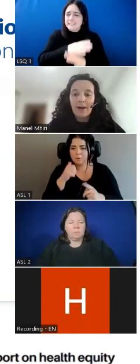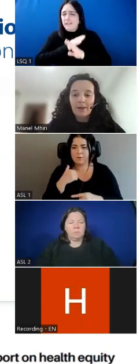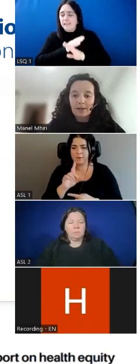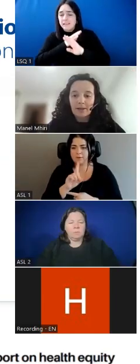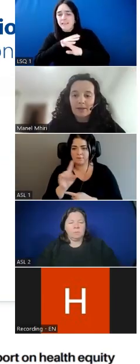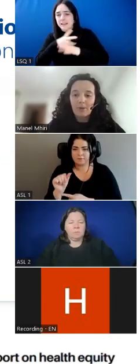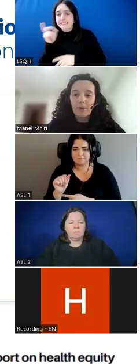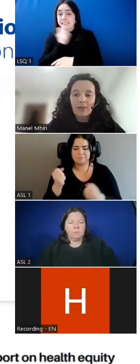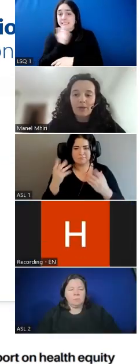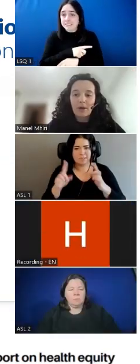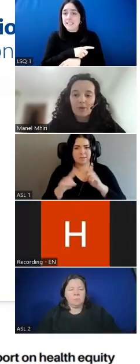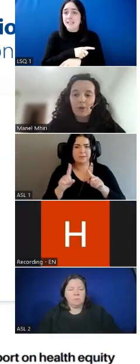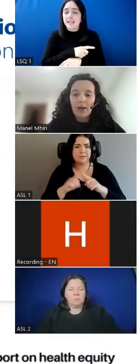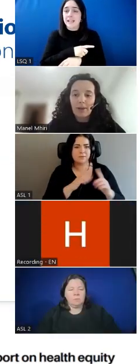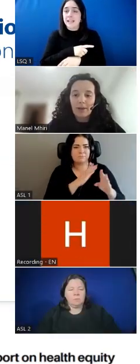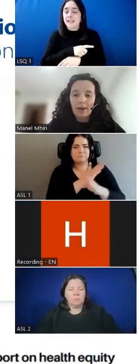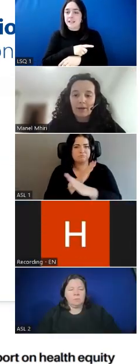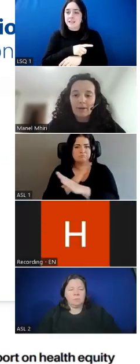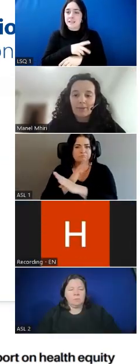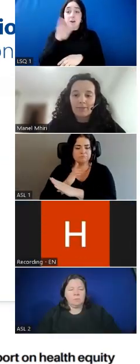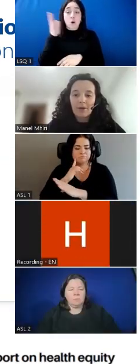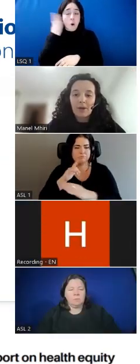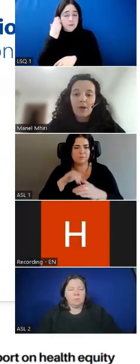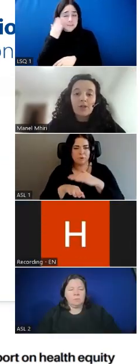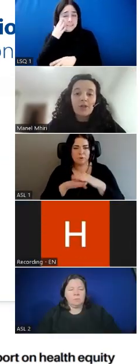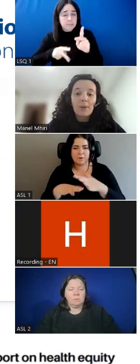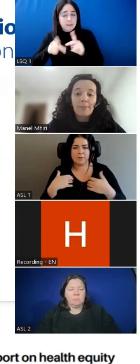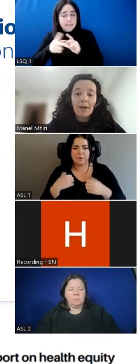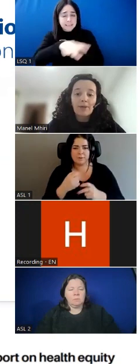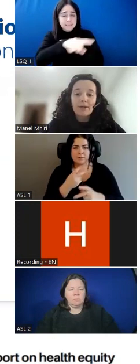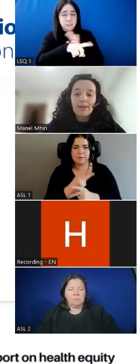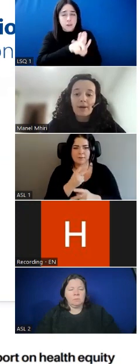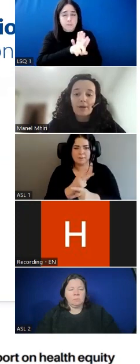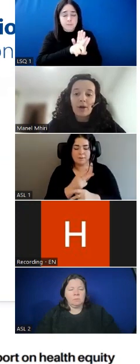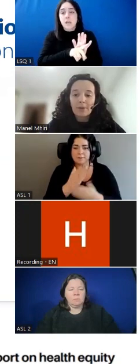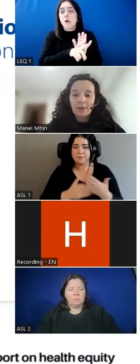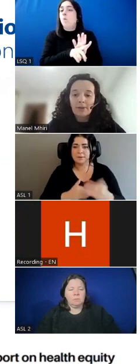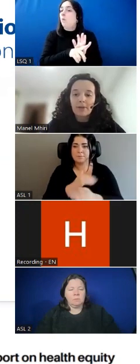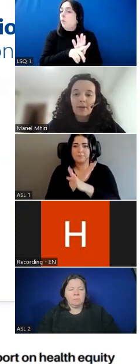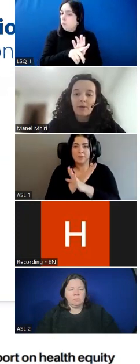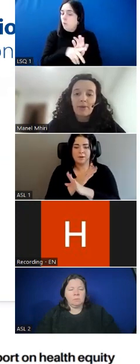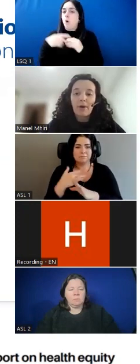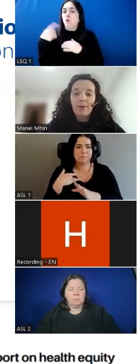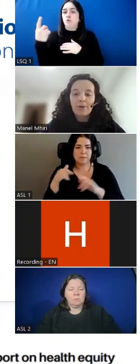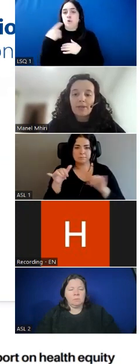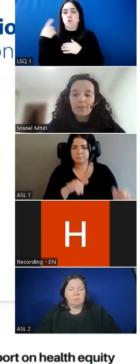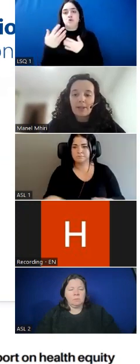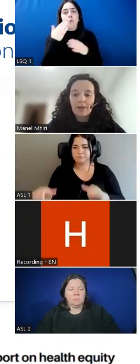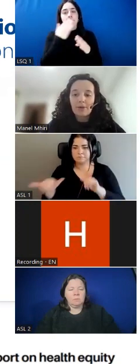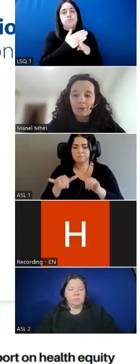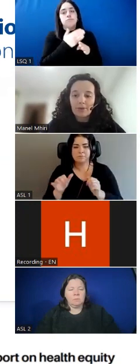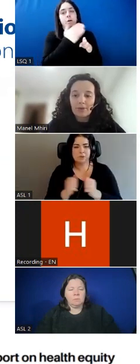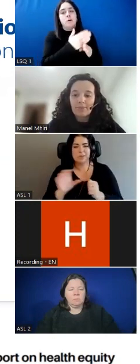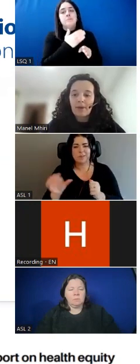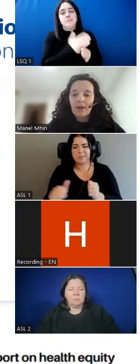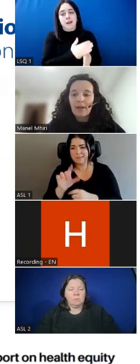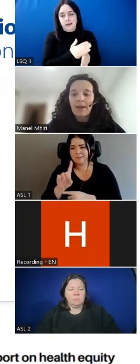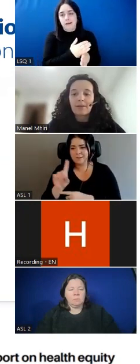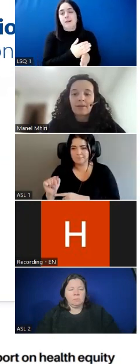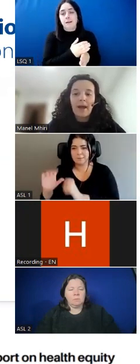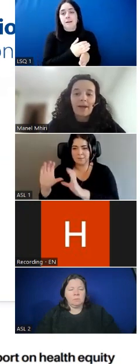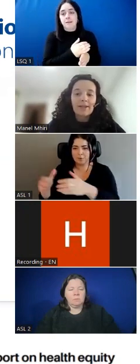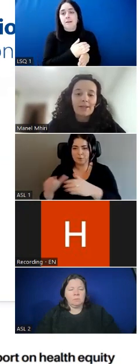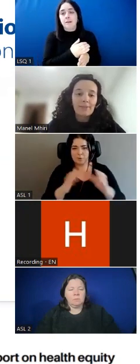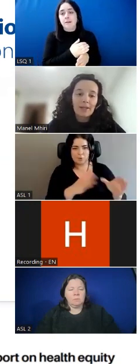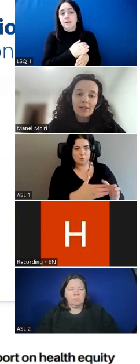different barriers when it comes to healthcare. Some barriers are common with other disability groups,